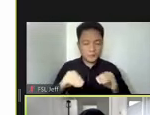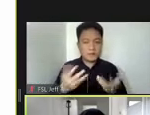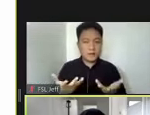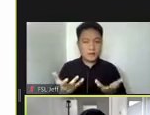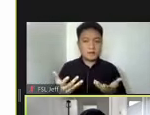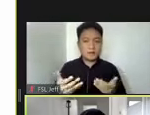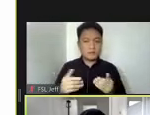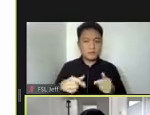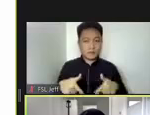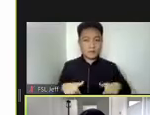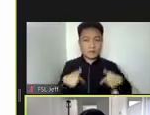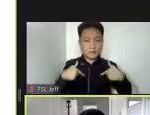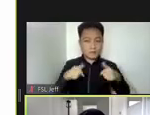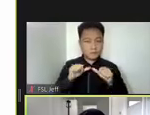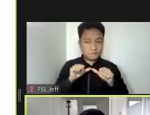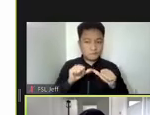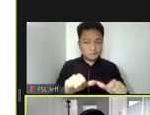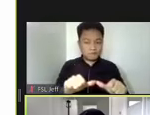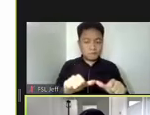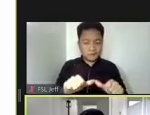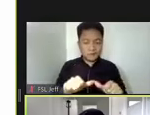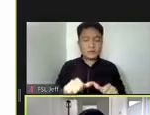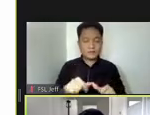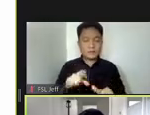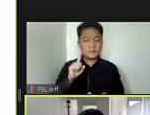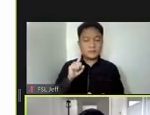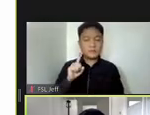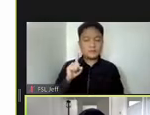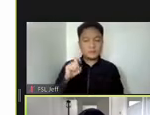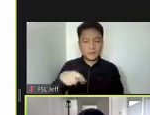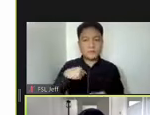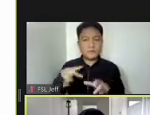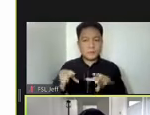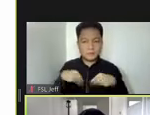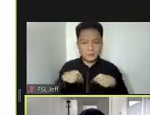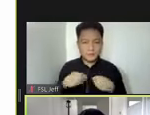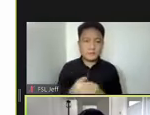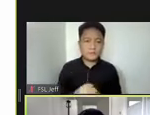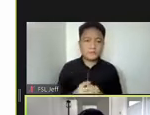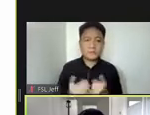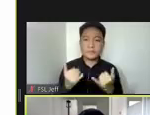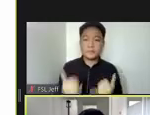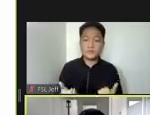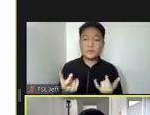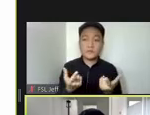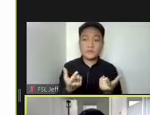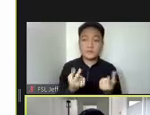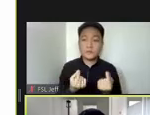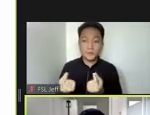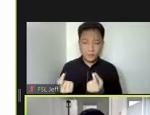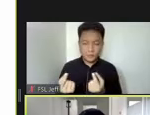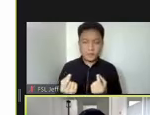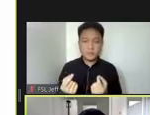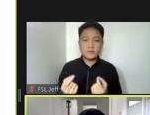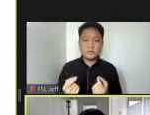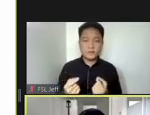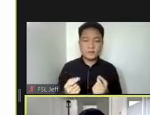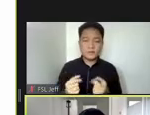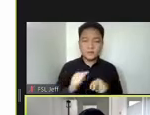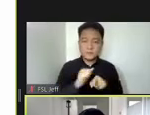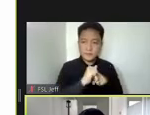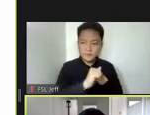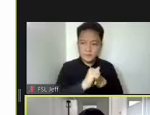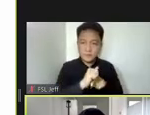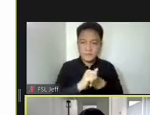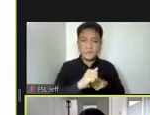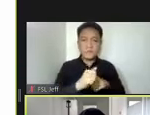Rehabilitation is very important in my recovery. The UST Hospital Rehab Department under Dr. Reyes